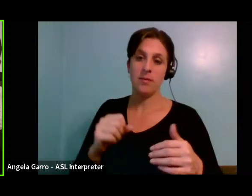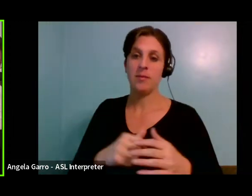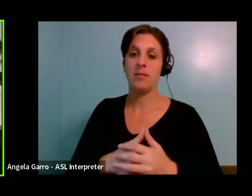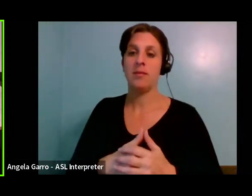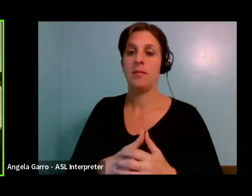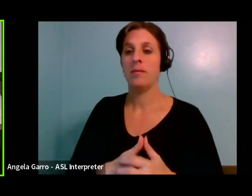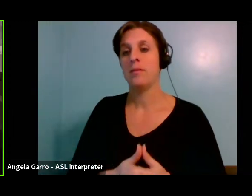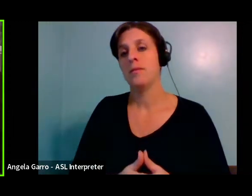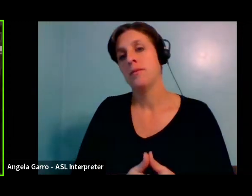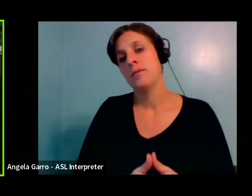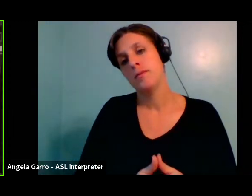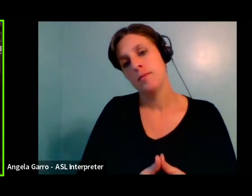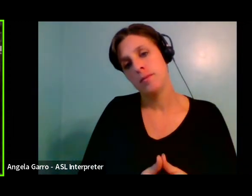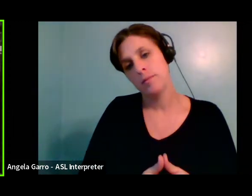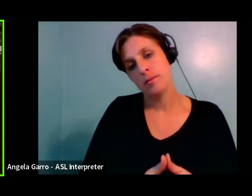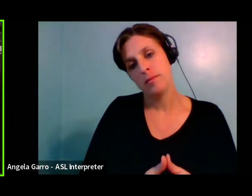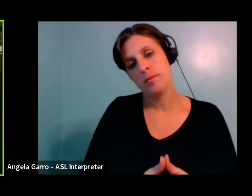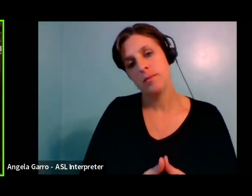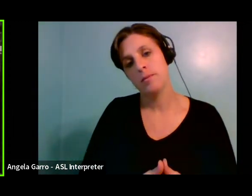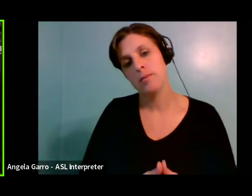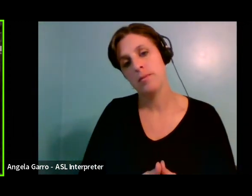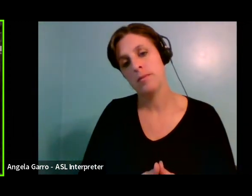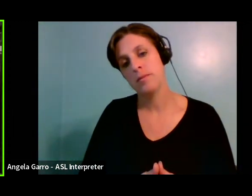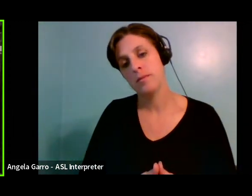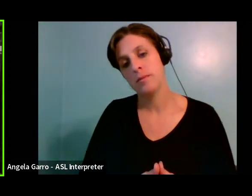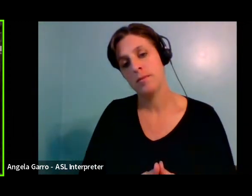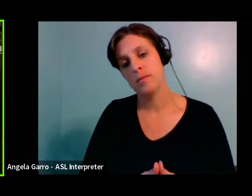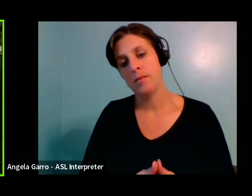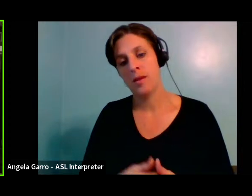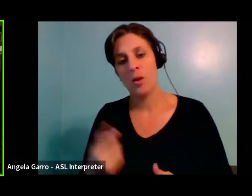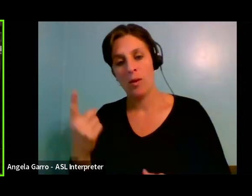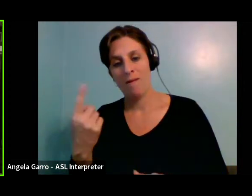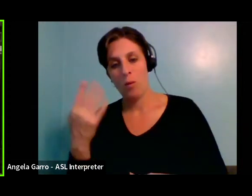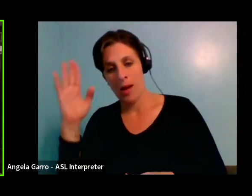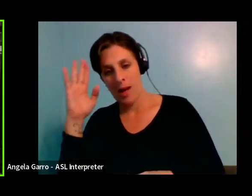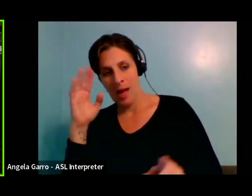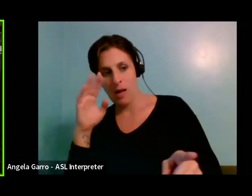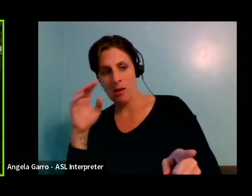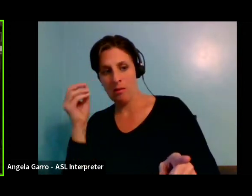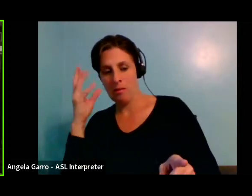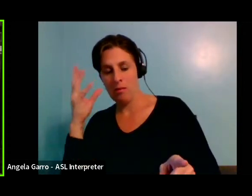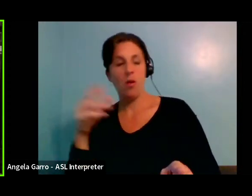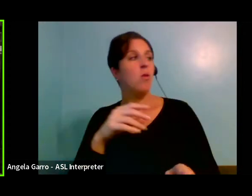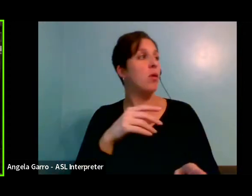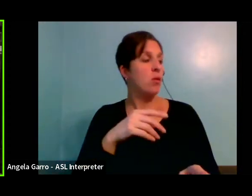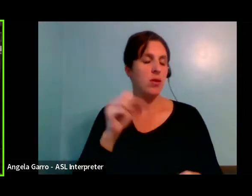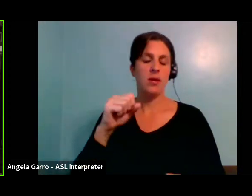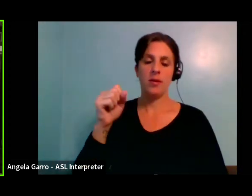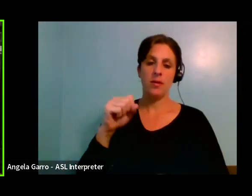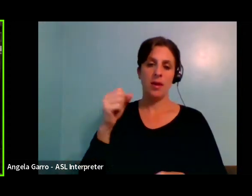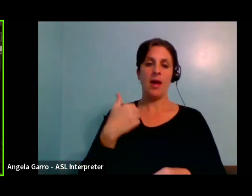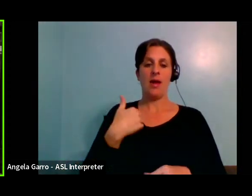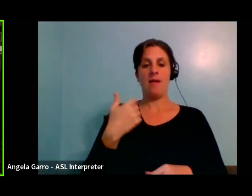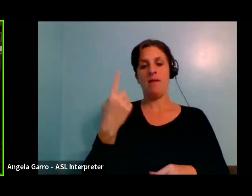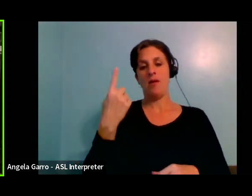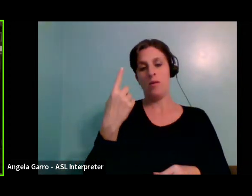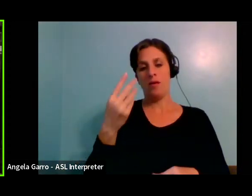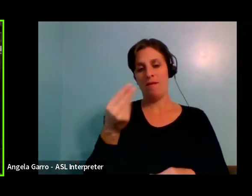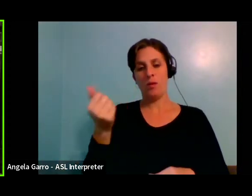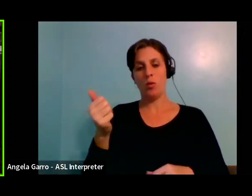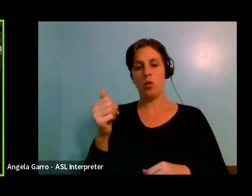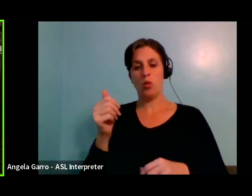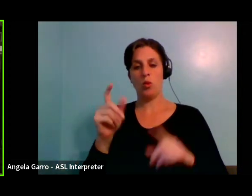have What's that? we have one hand. Oh, yes. Thank you. I have one question, or a couple questions